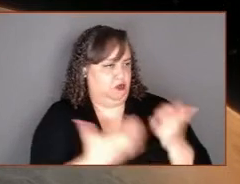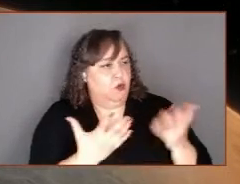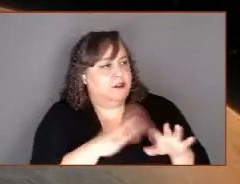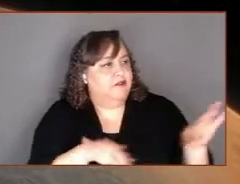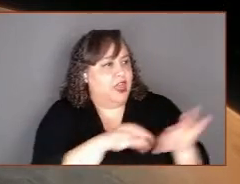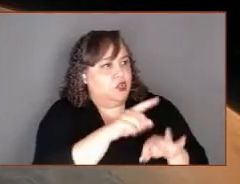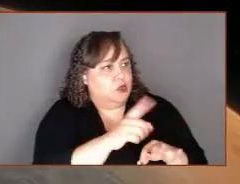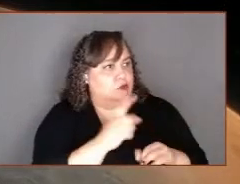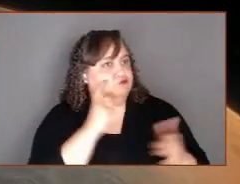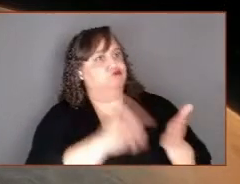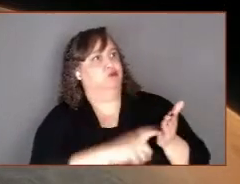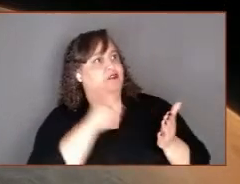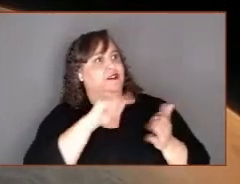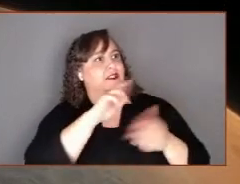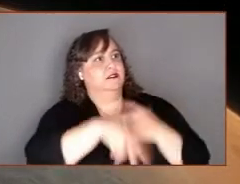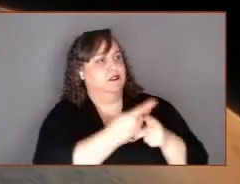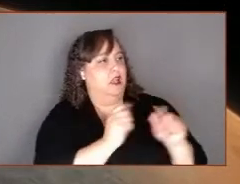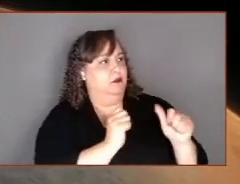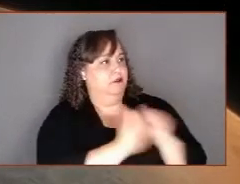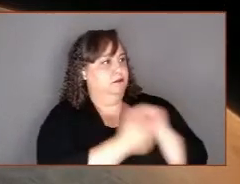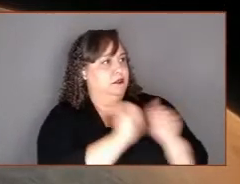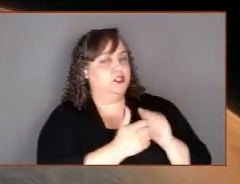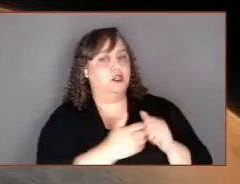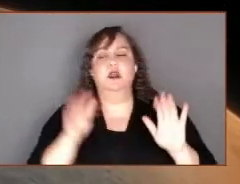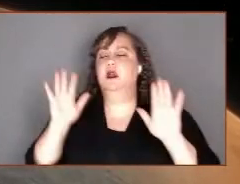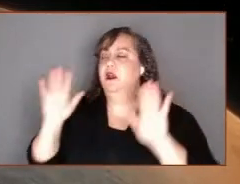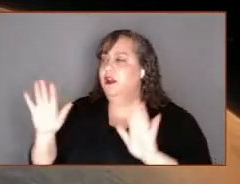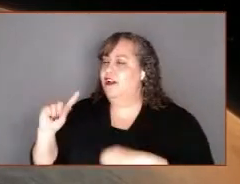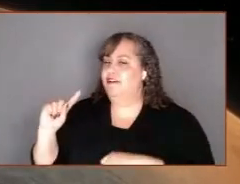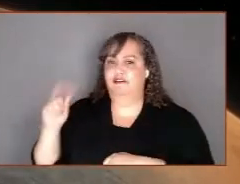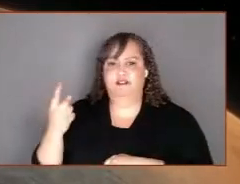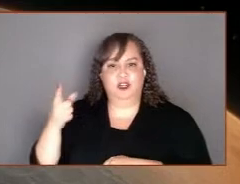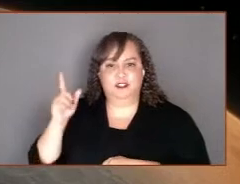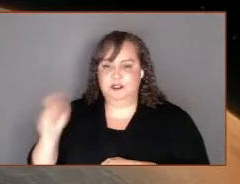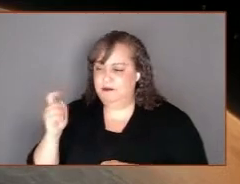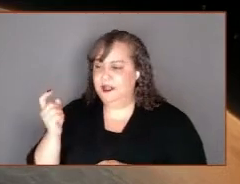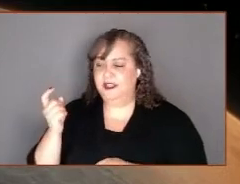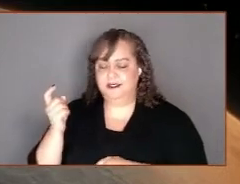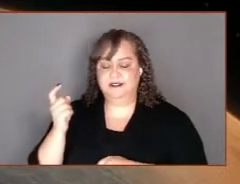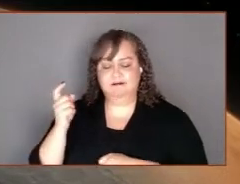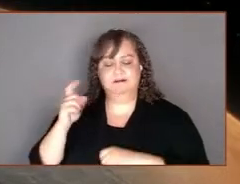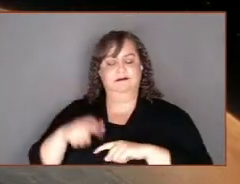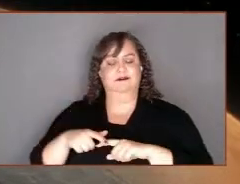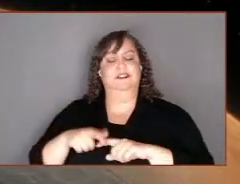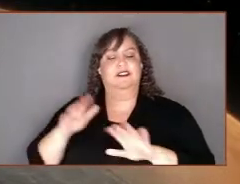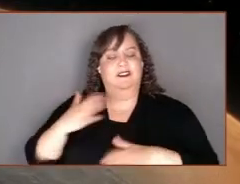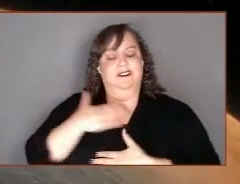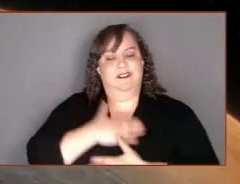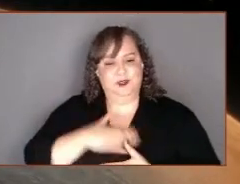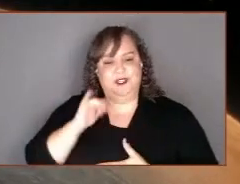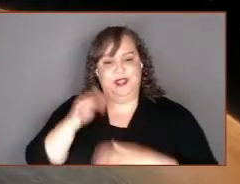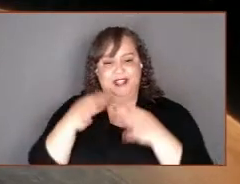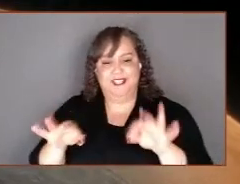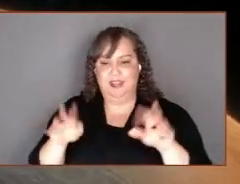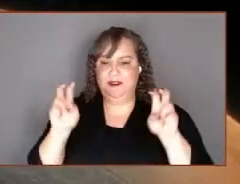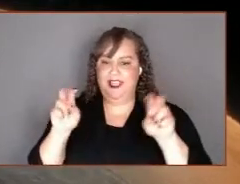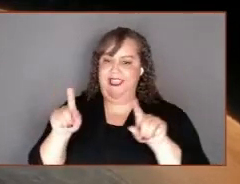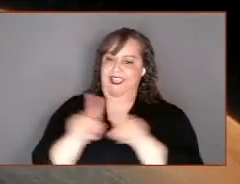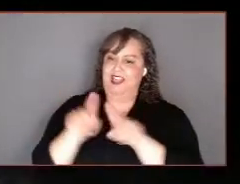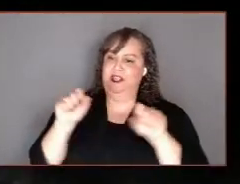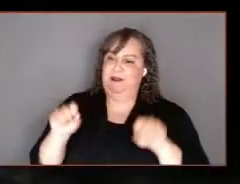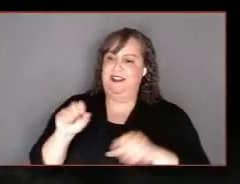this? You know, first of all, I have to really just appreciate that statement, you know, as a potential end user of this technology, that it's amazing that